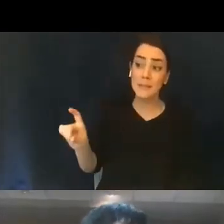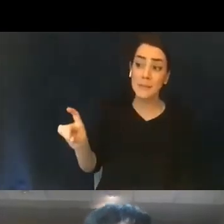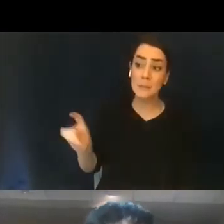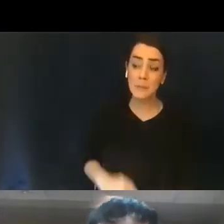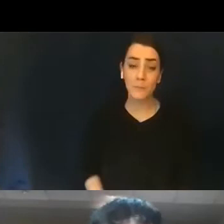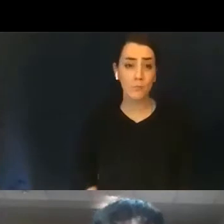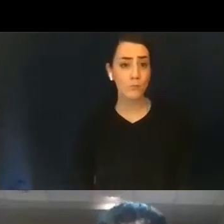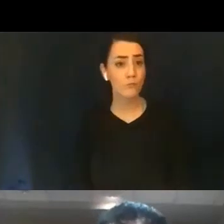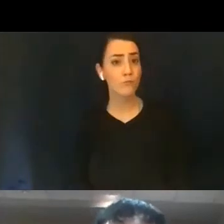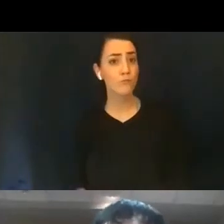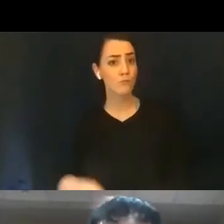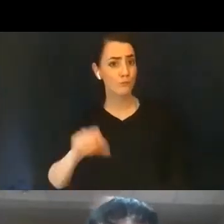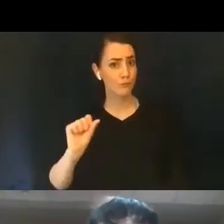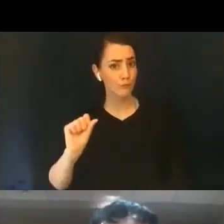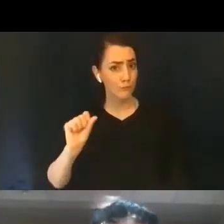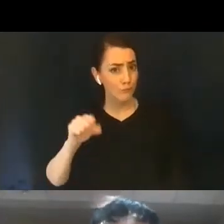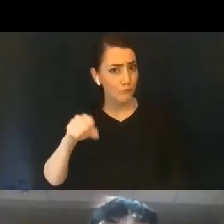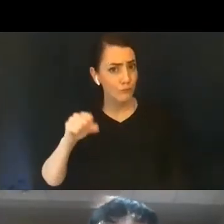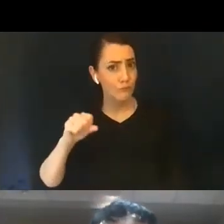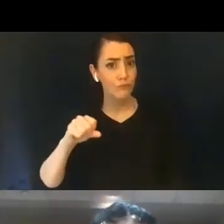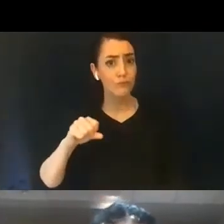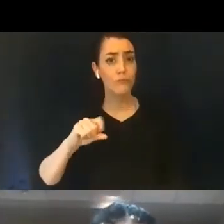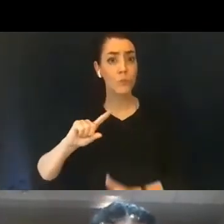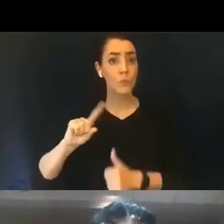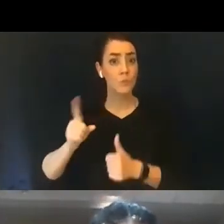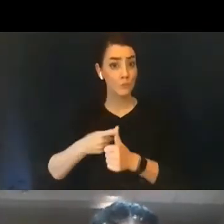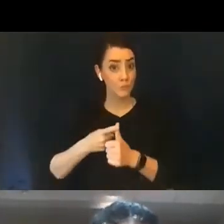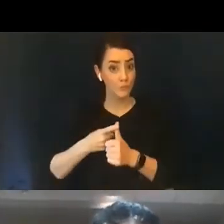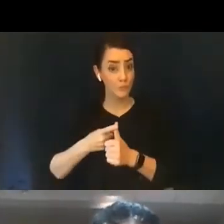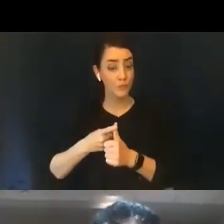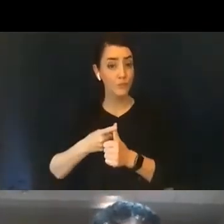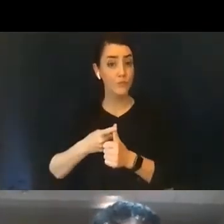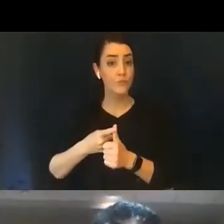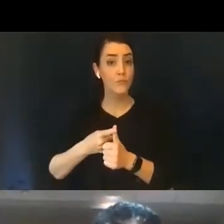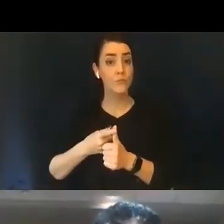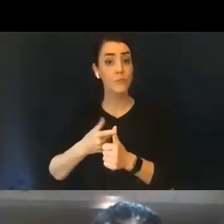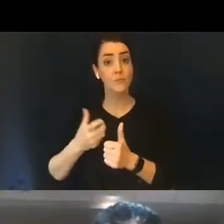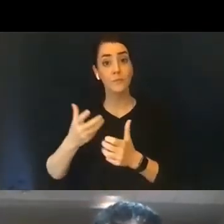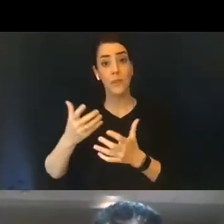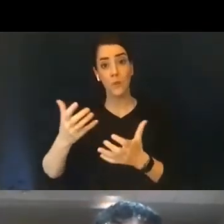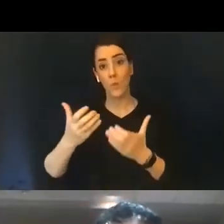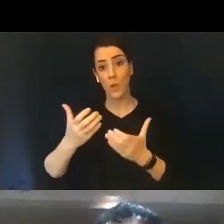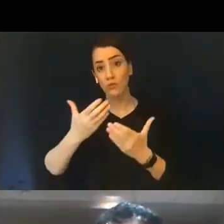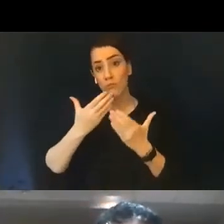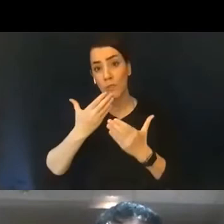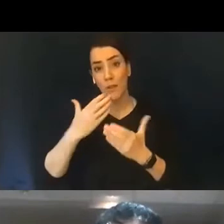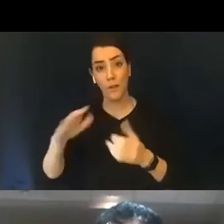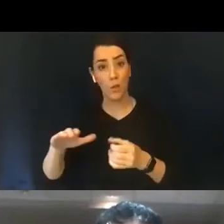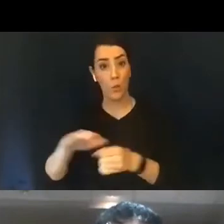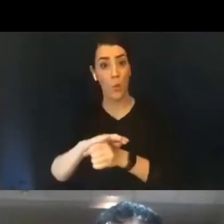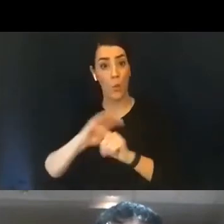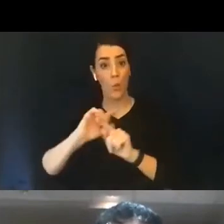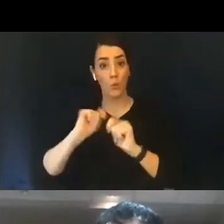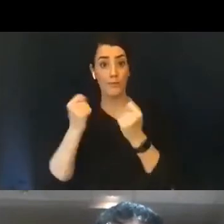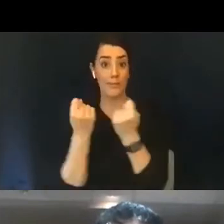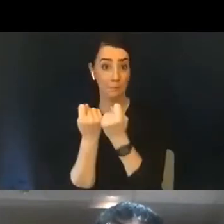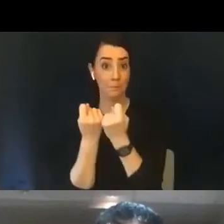Yes, George. First off, I'd like to thank the whole team,